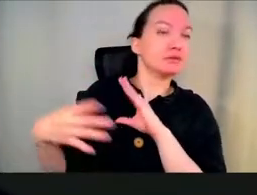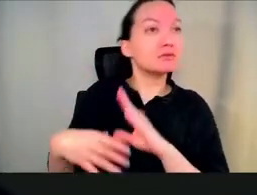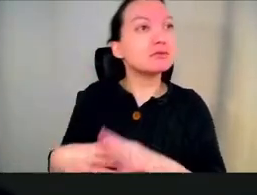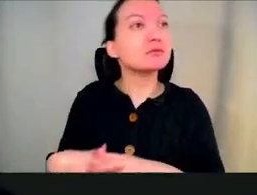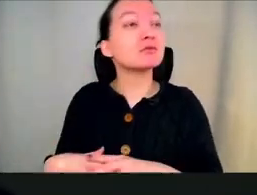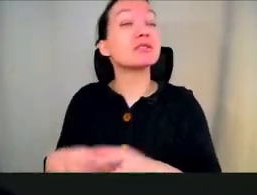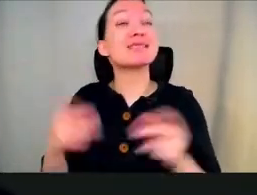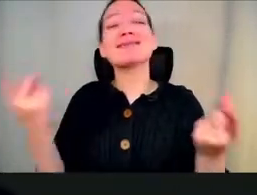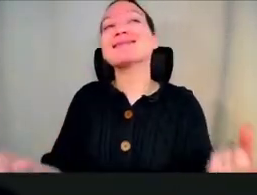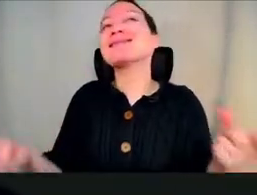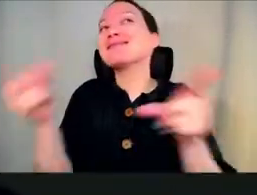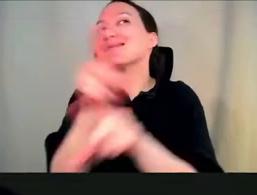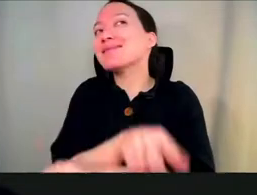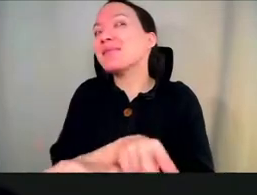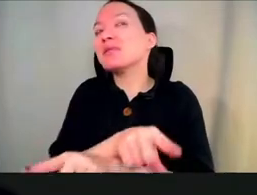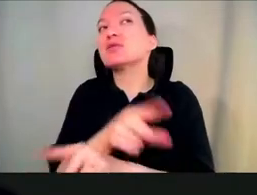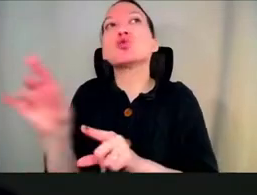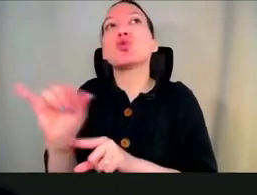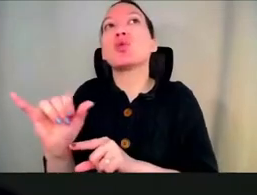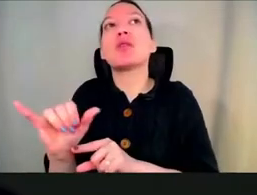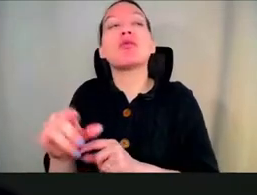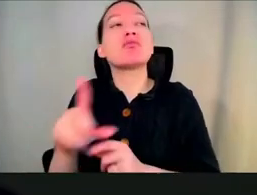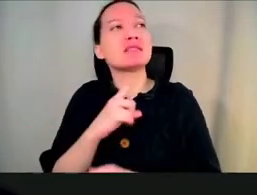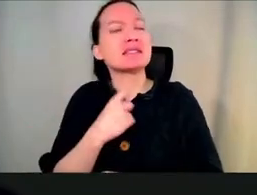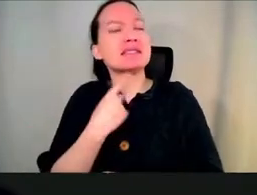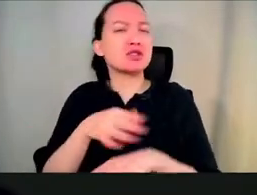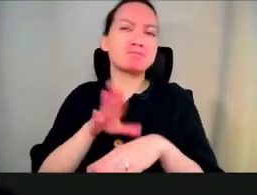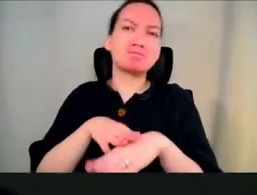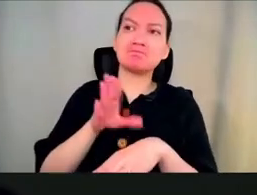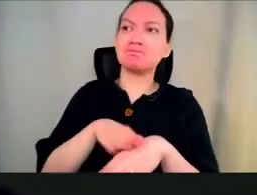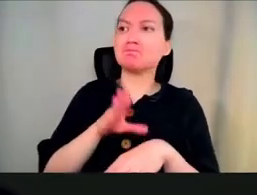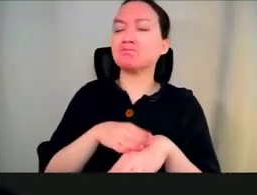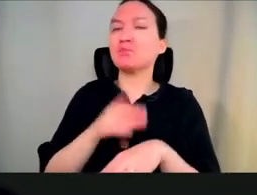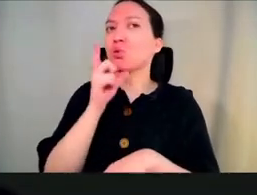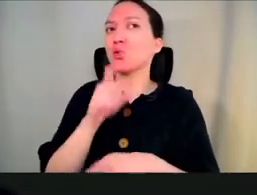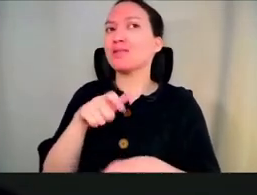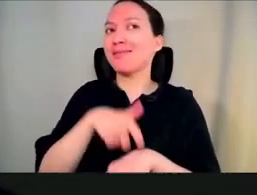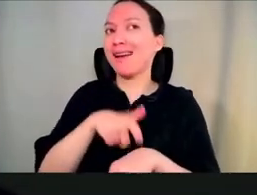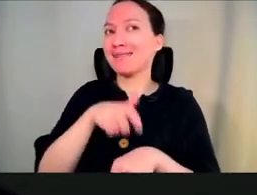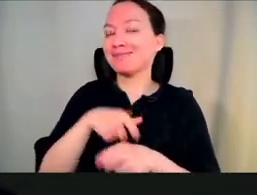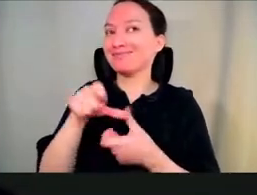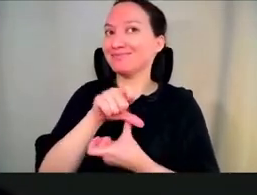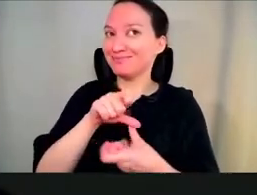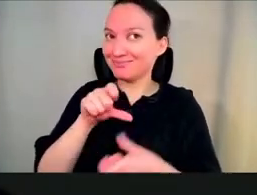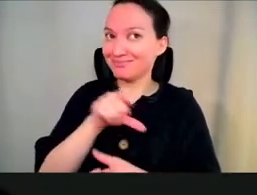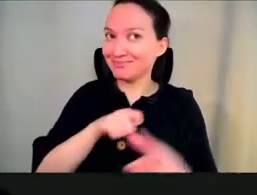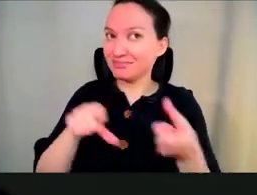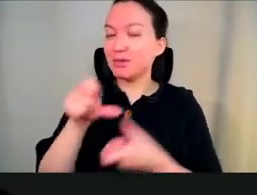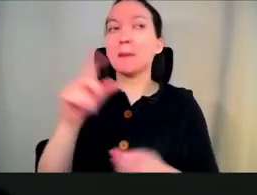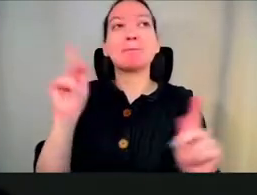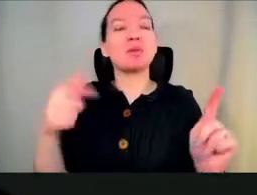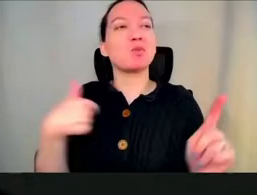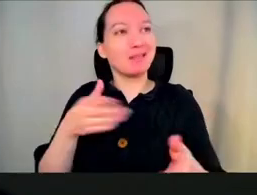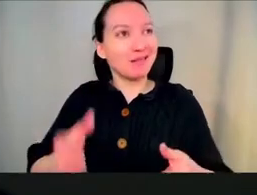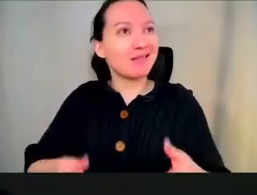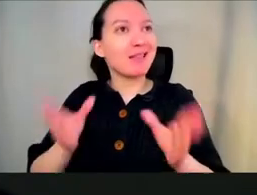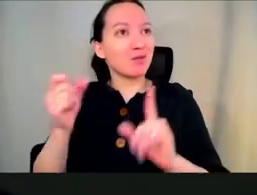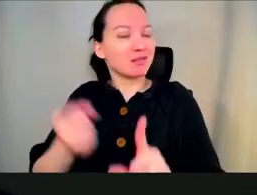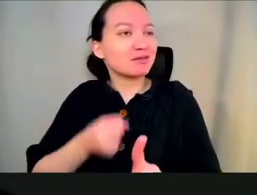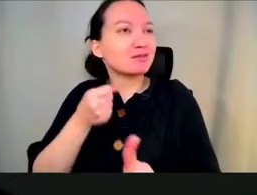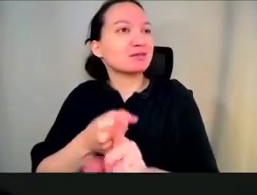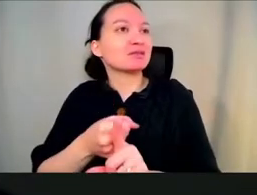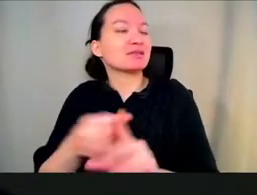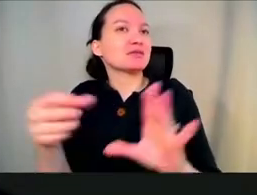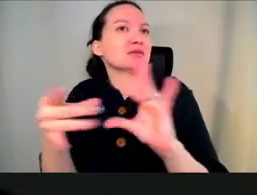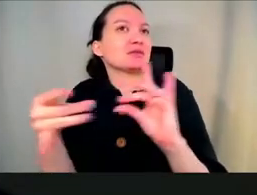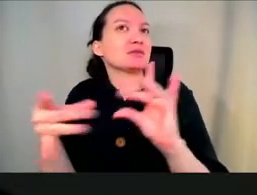hold the flip side as well, where the Bible gives us serious warnings about who we spend our time with and what people we allow to have input and